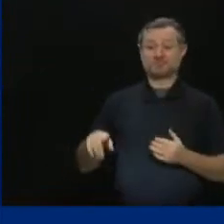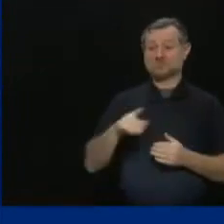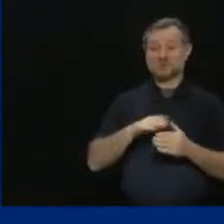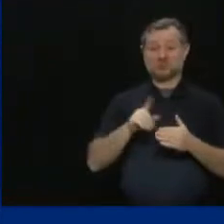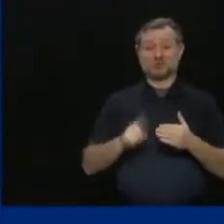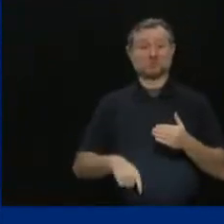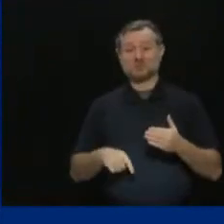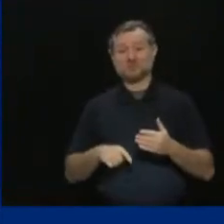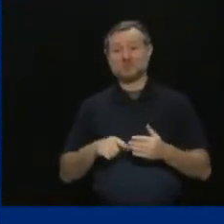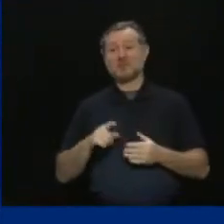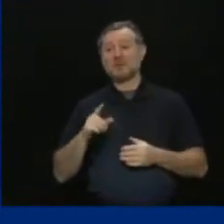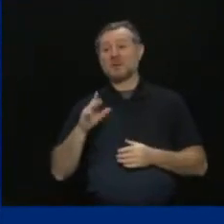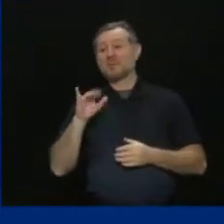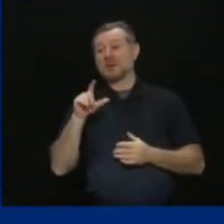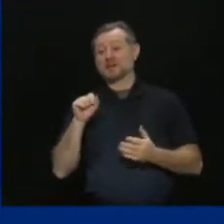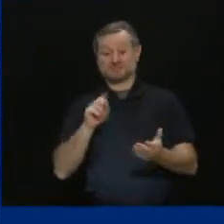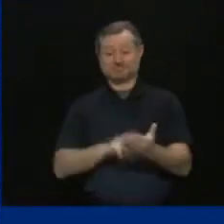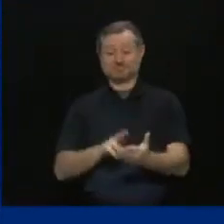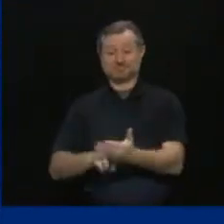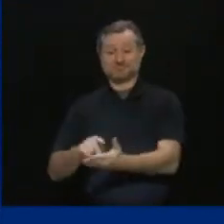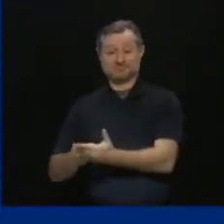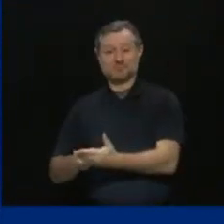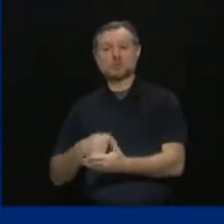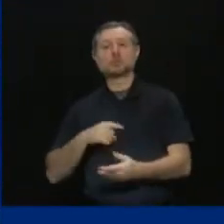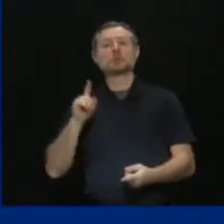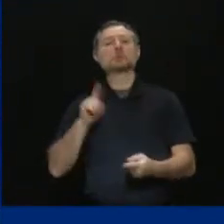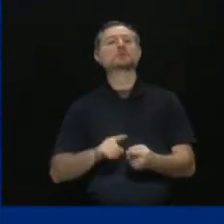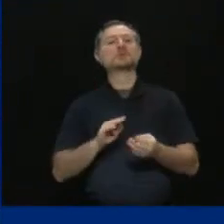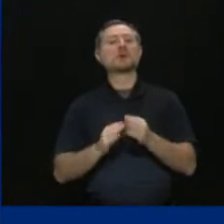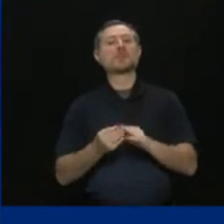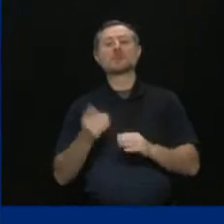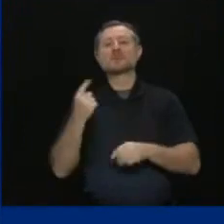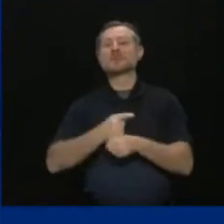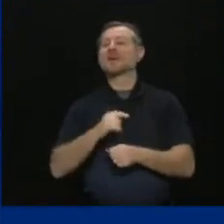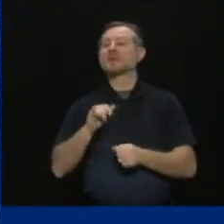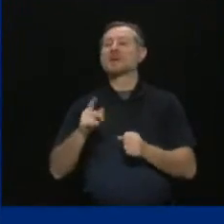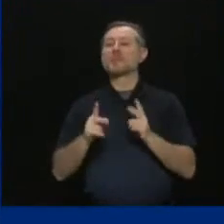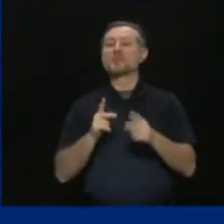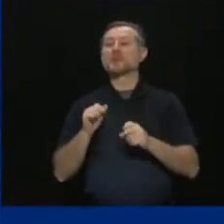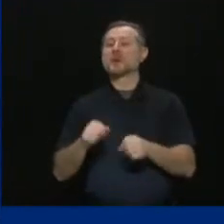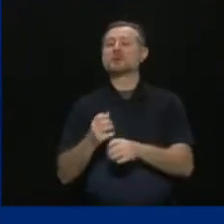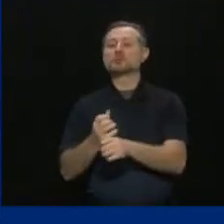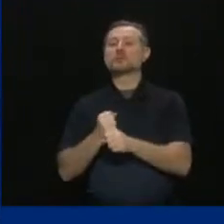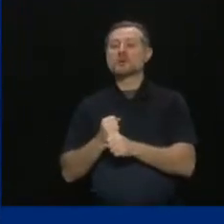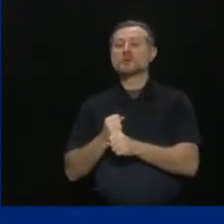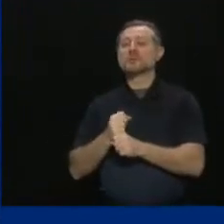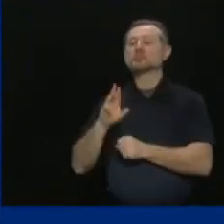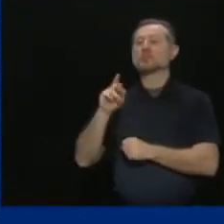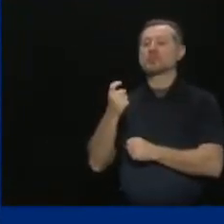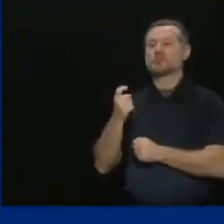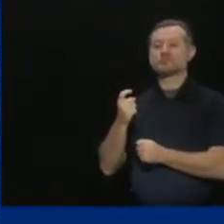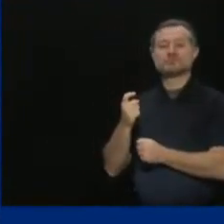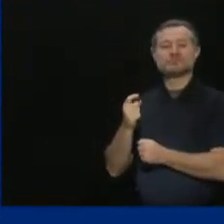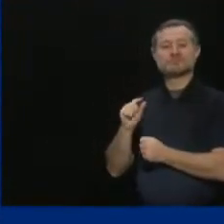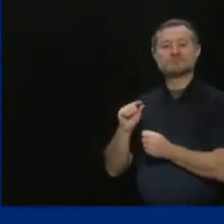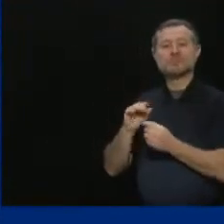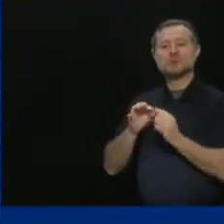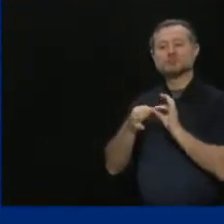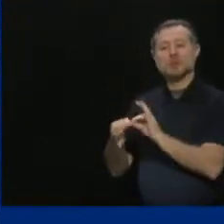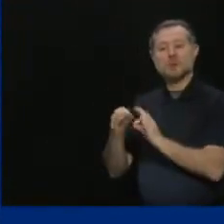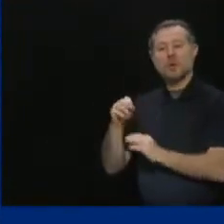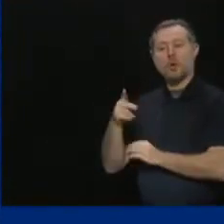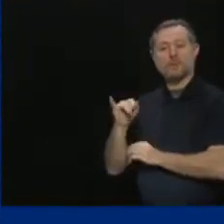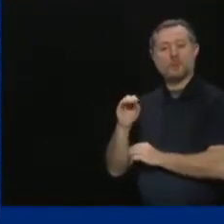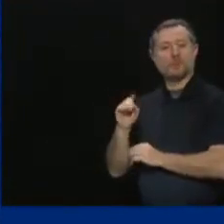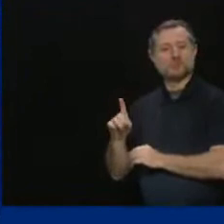behind the scenes, is reducing the number of days that people can receive prescription for opiate-based prescription drugs. How many days, going